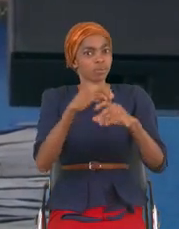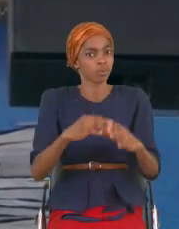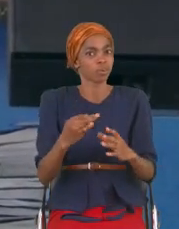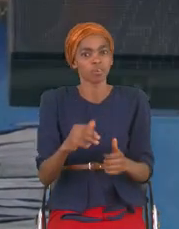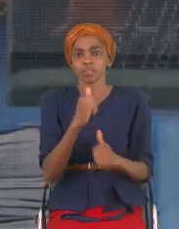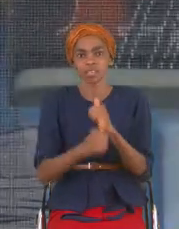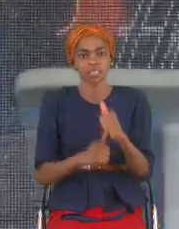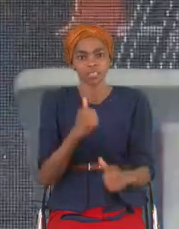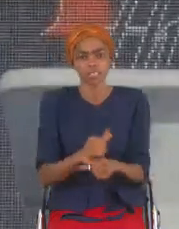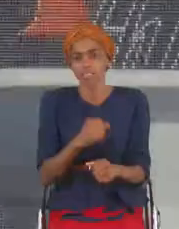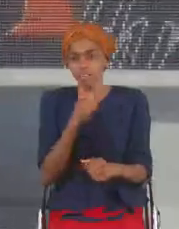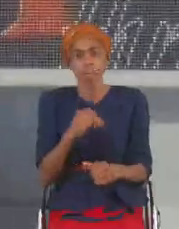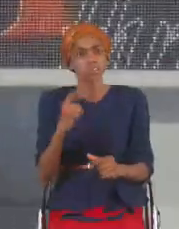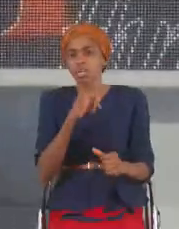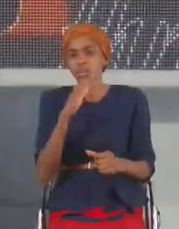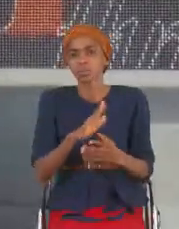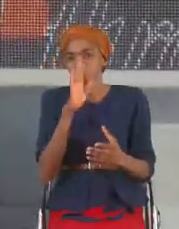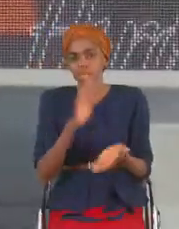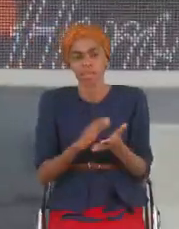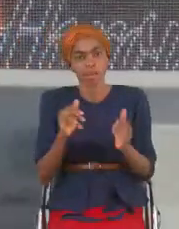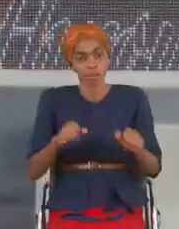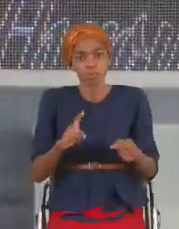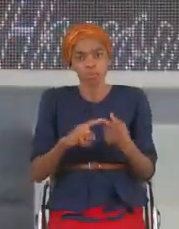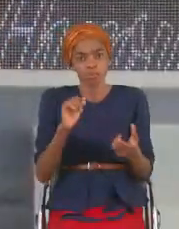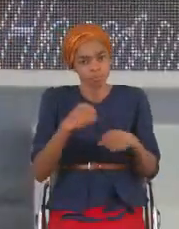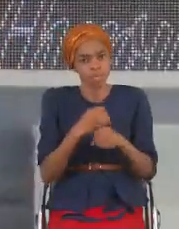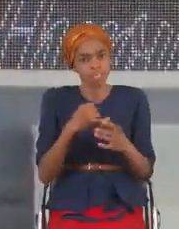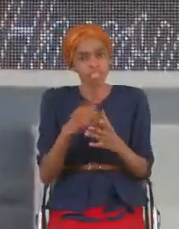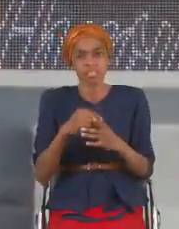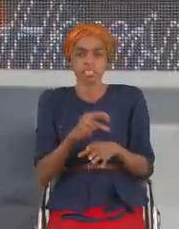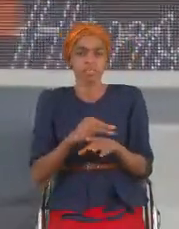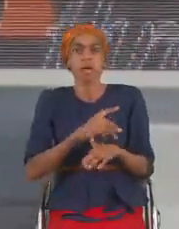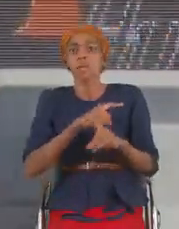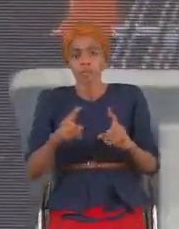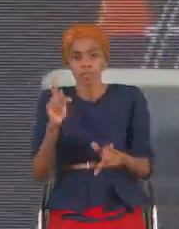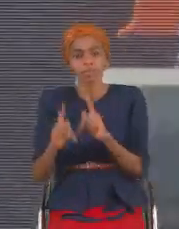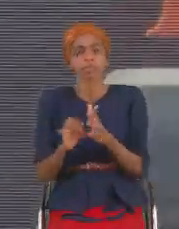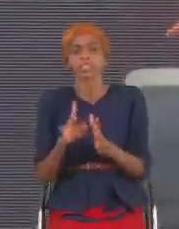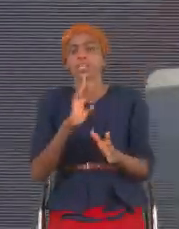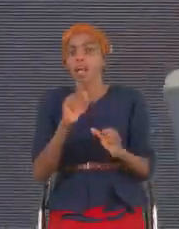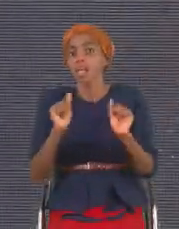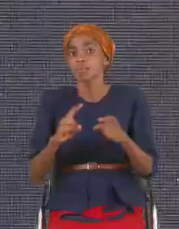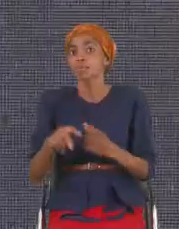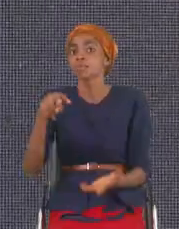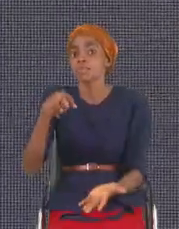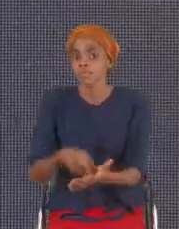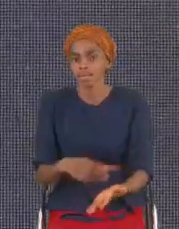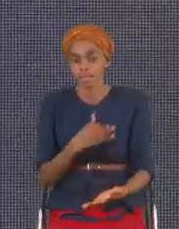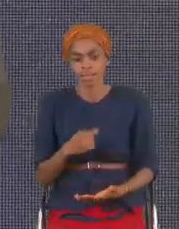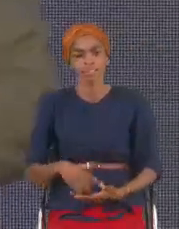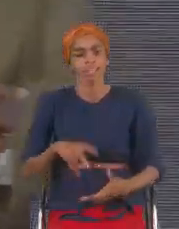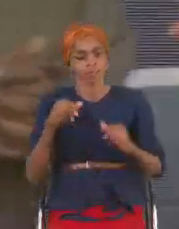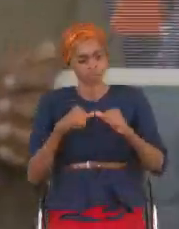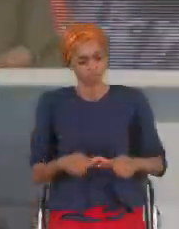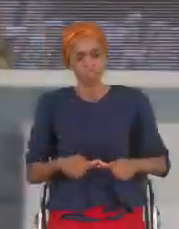will not be able to make it in the ministry. But the people who are able to stand and they remain